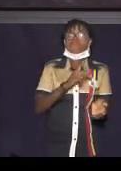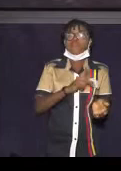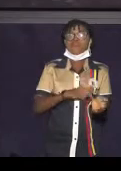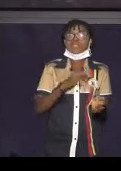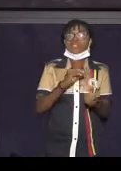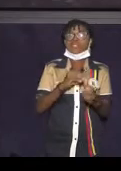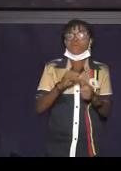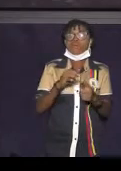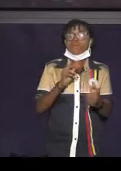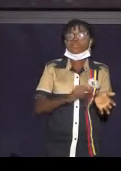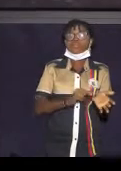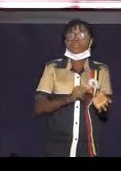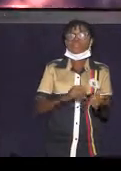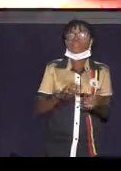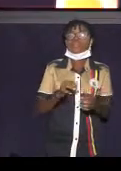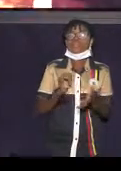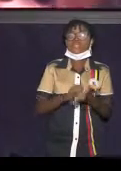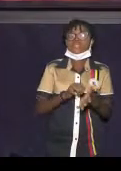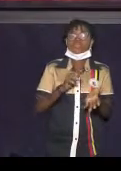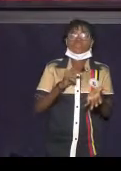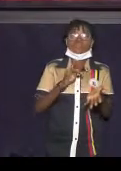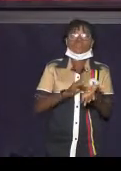nurses. That's drug abuse.